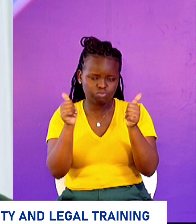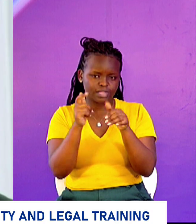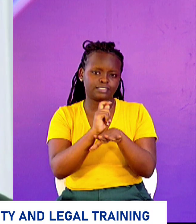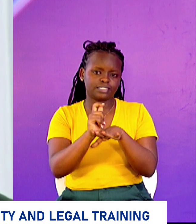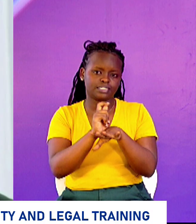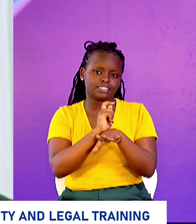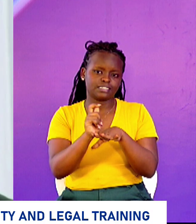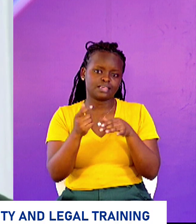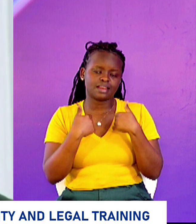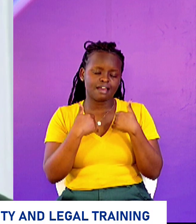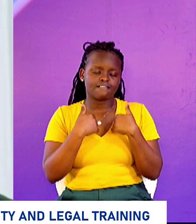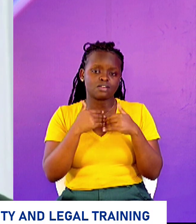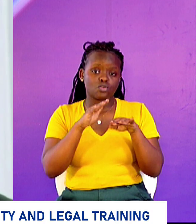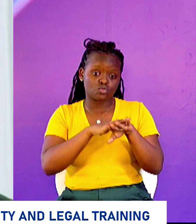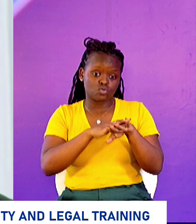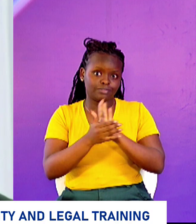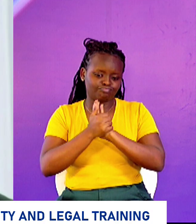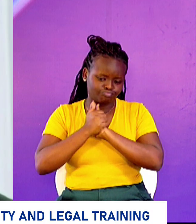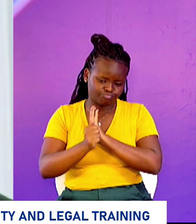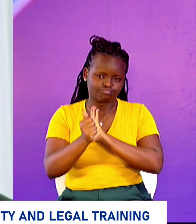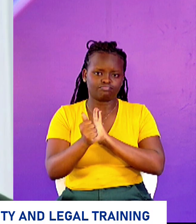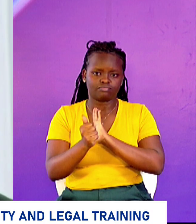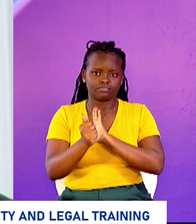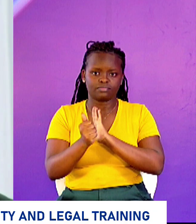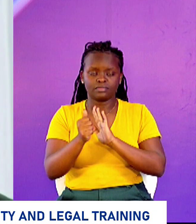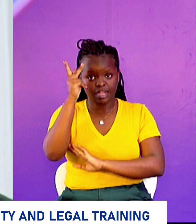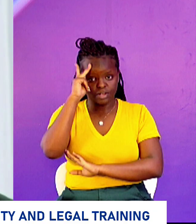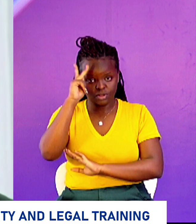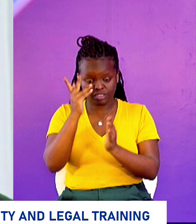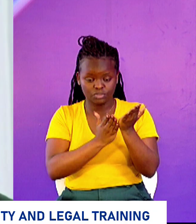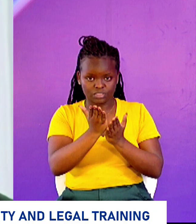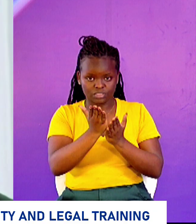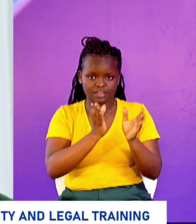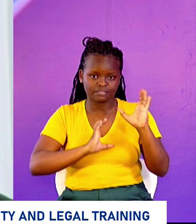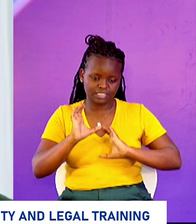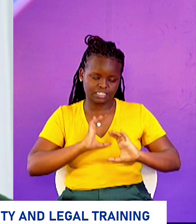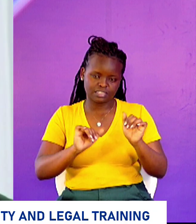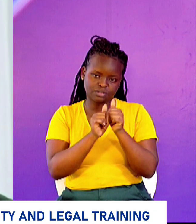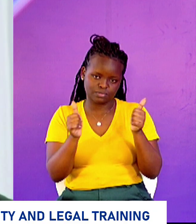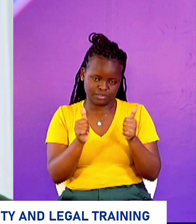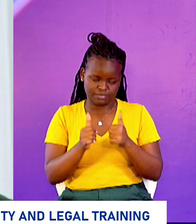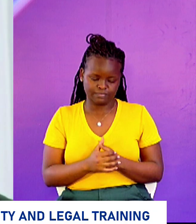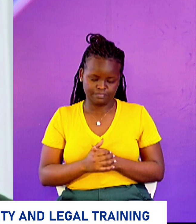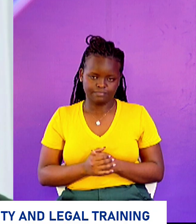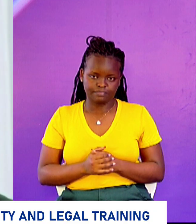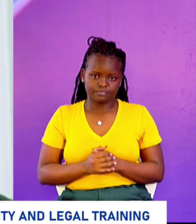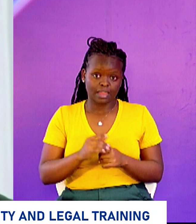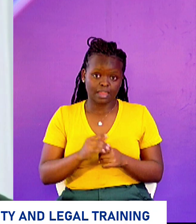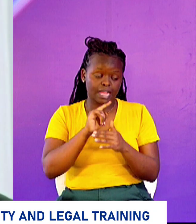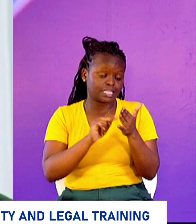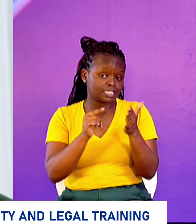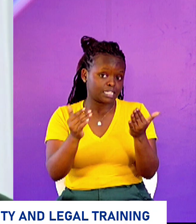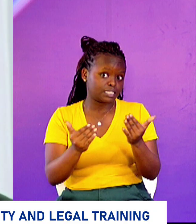with prerequisite skills and knowledge to serve the citizens effectively. This is a